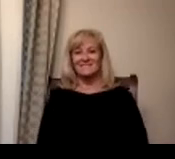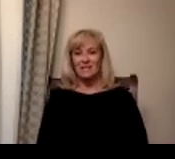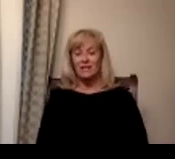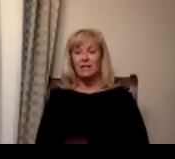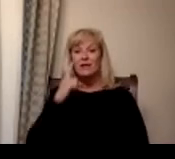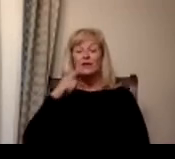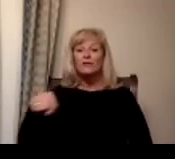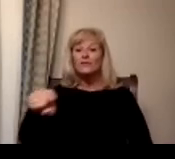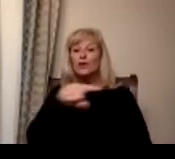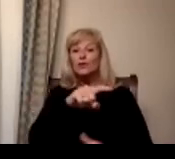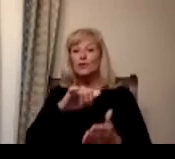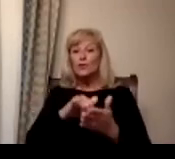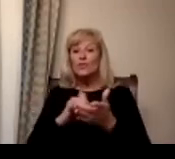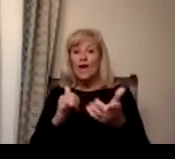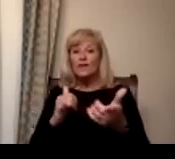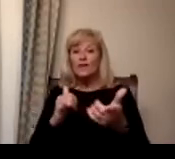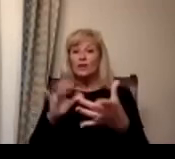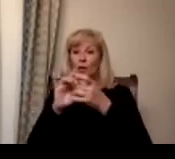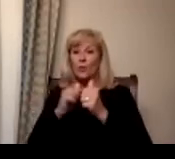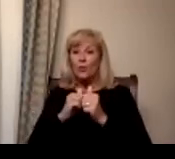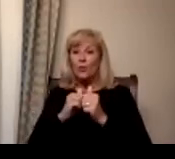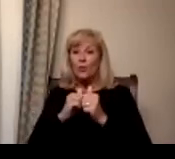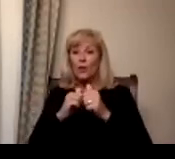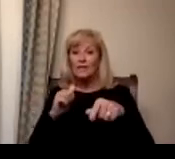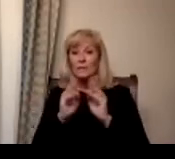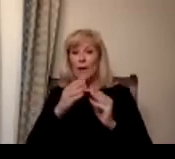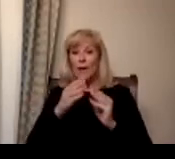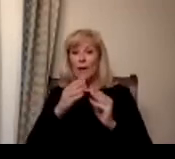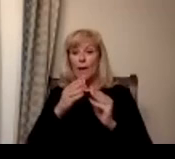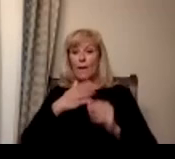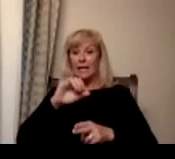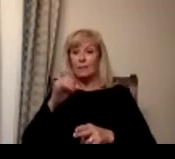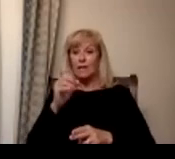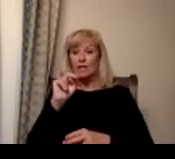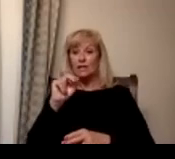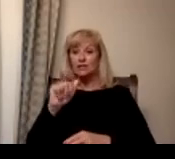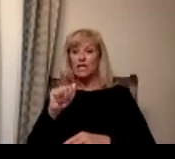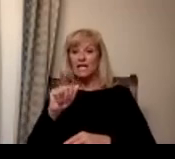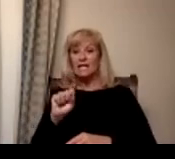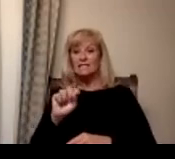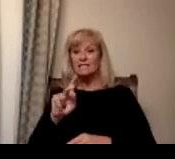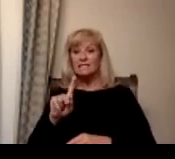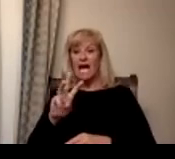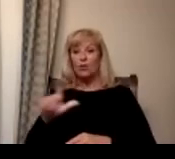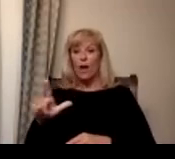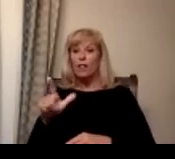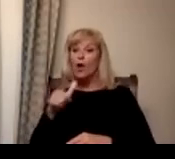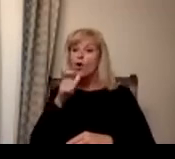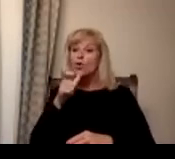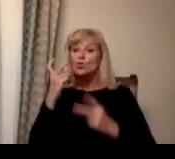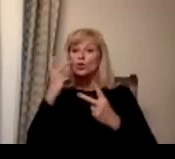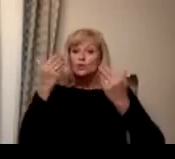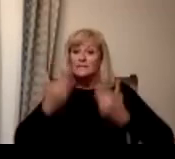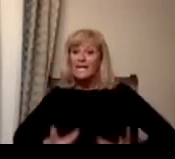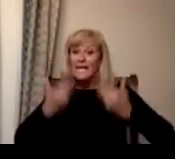For those of you that are on already, my name is Jenna Stockwell. Who you see in the screen is actually Lisa